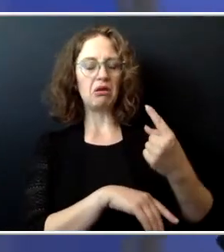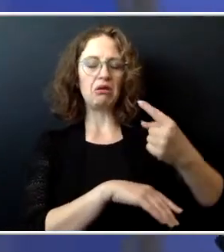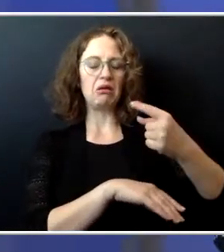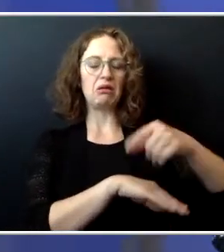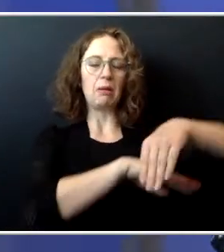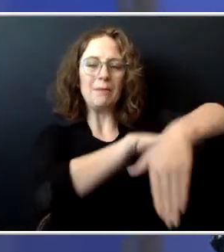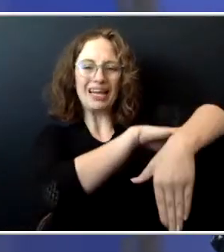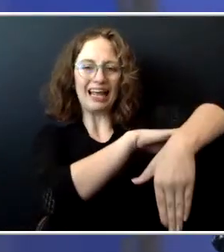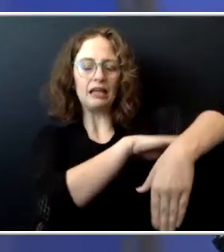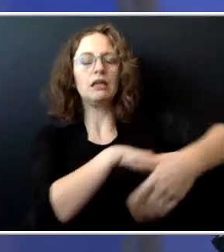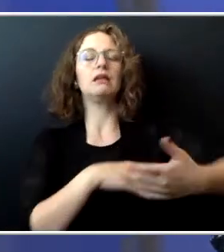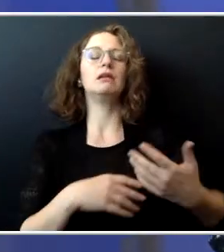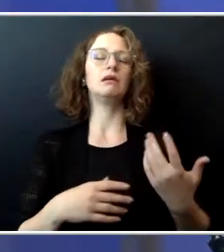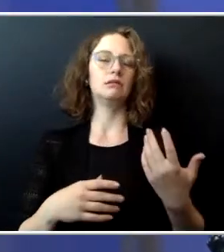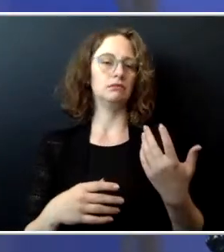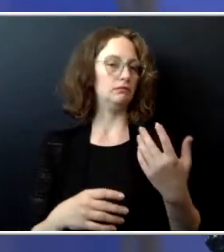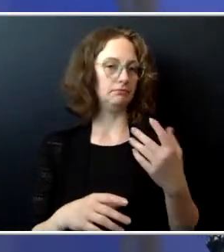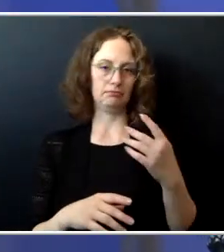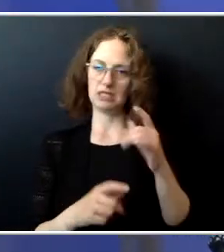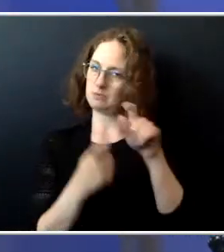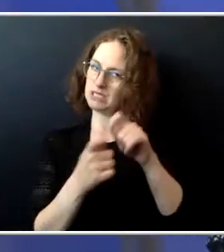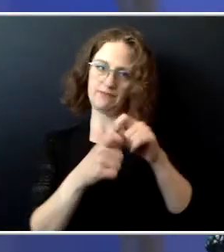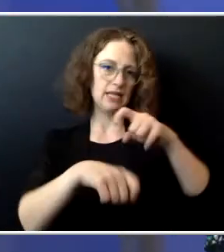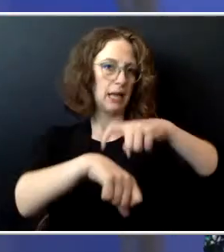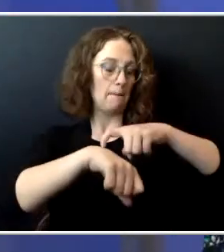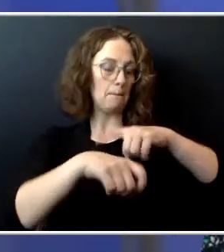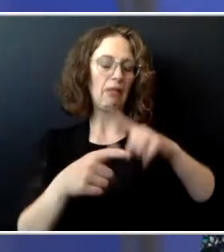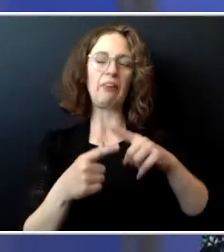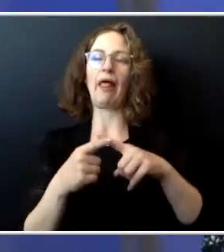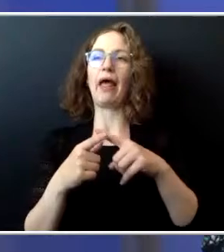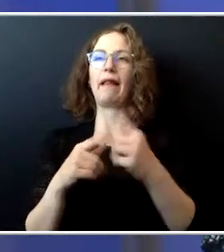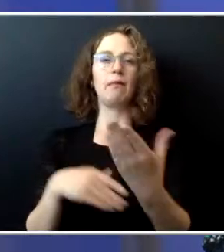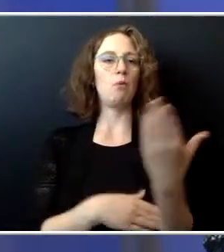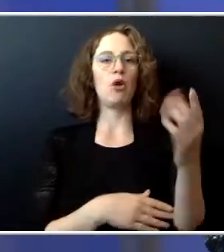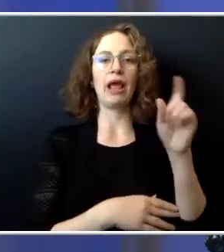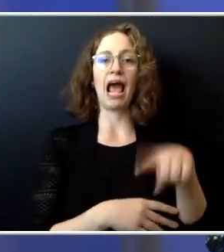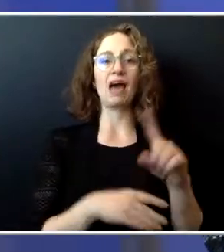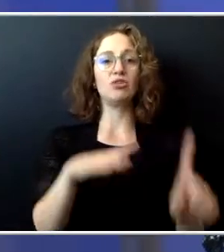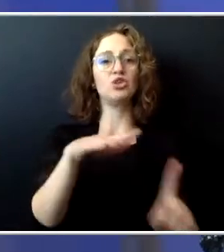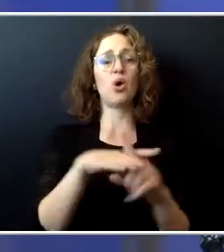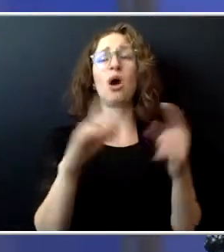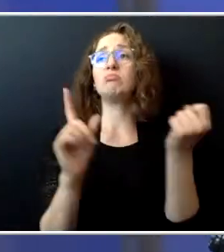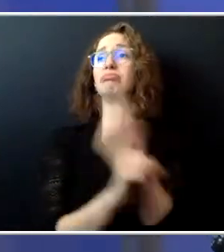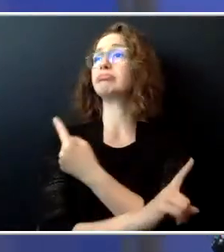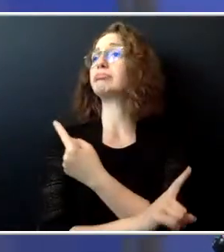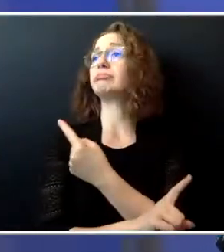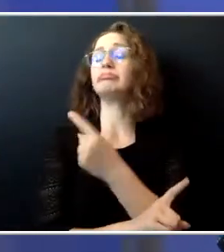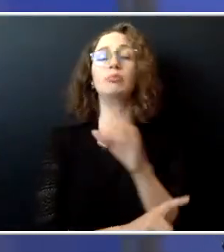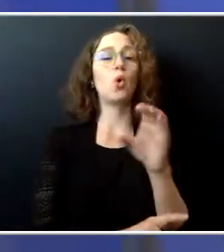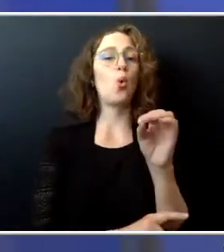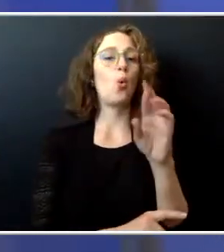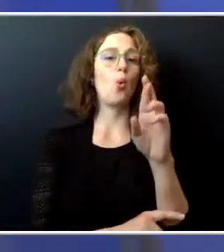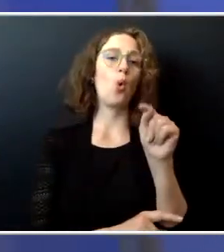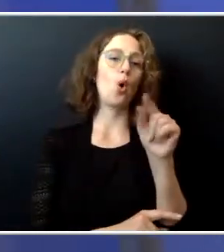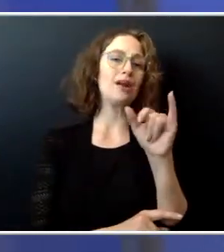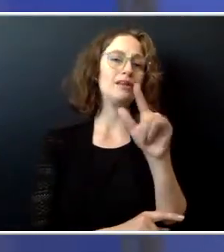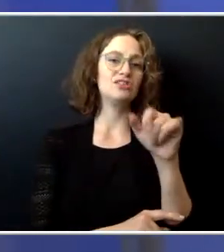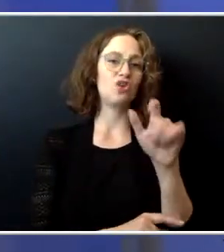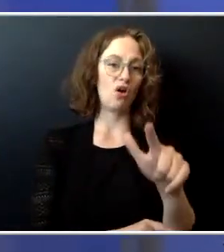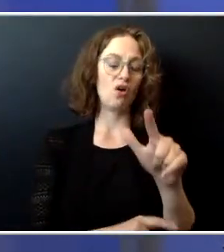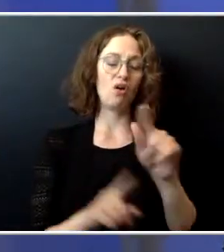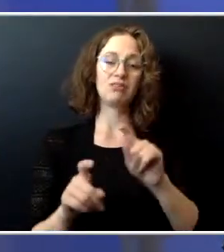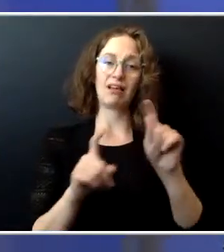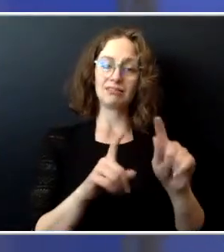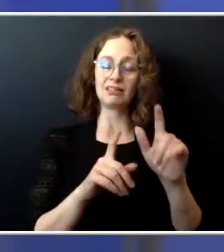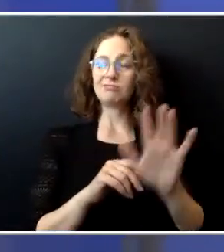come in for the random cortisol testing at around 8 o'clock because they want that morning one. and